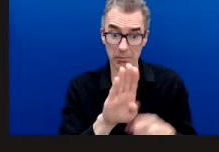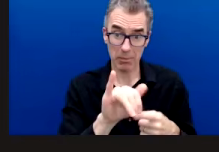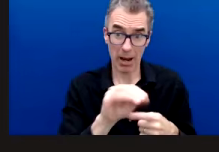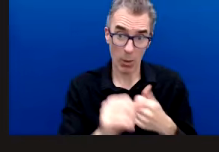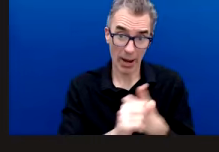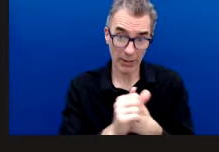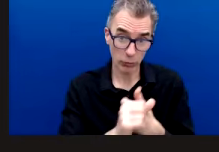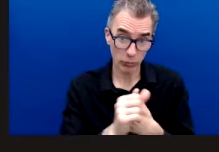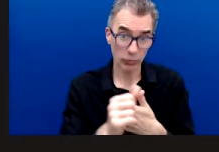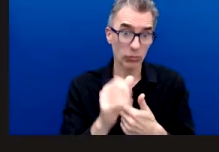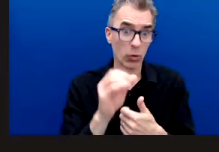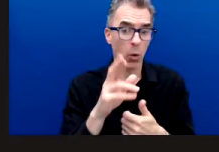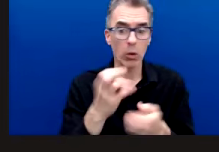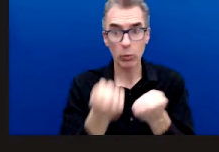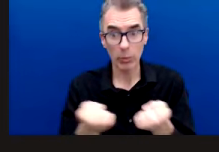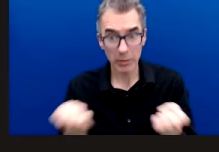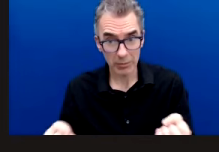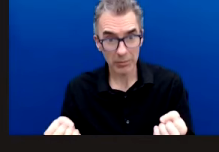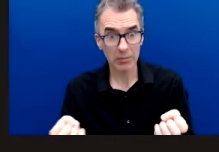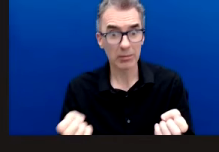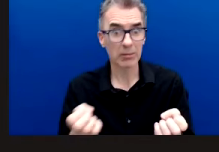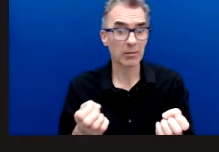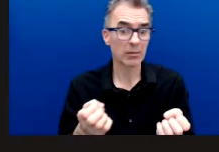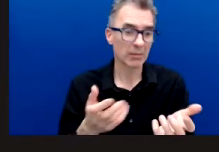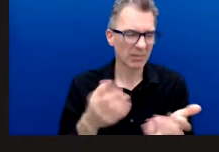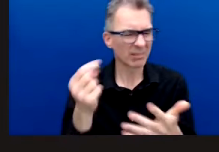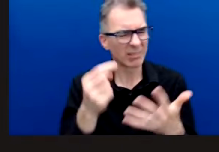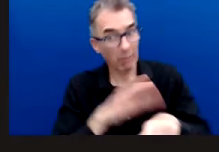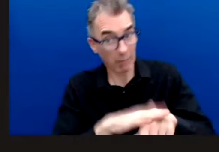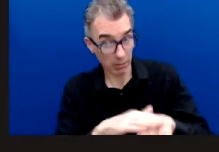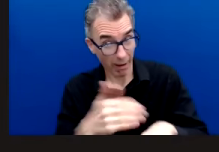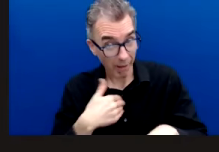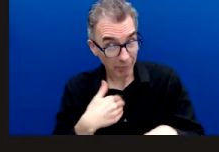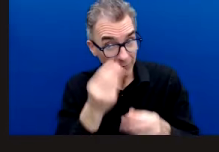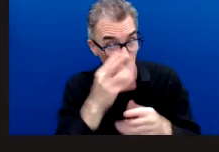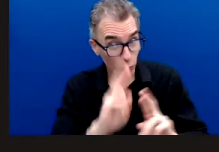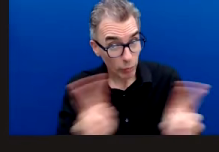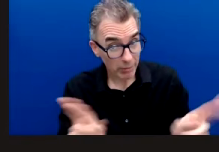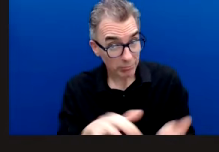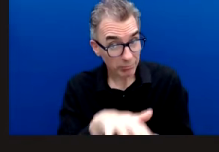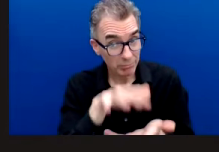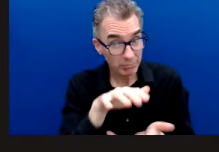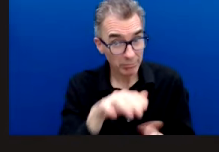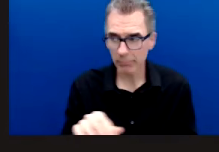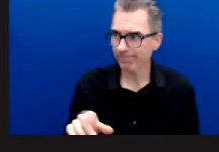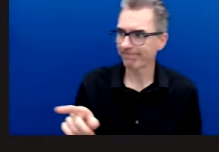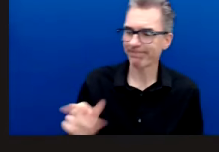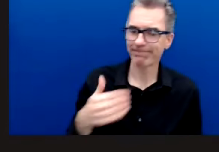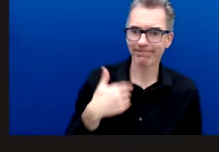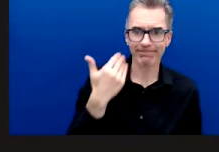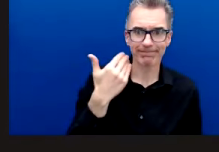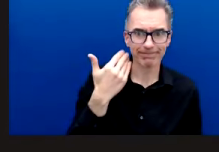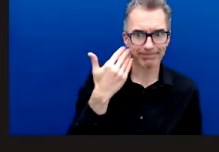or you need certain equipment to use this chemical and so forth? I am not quite sure